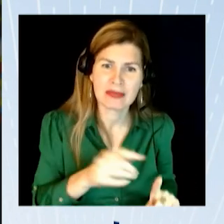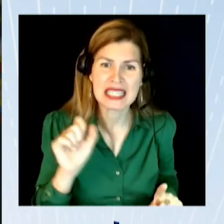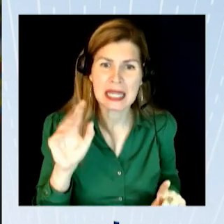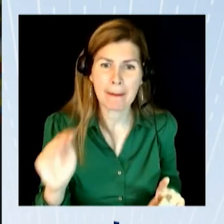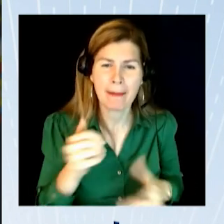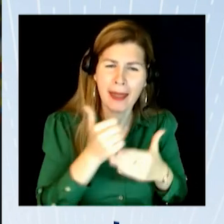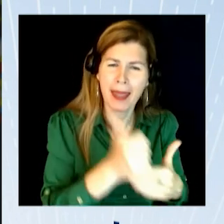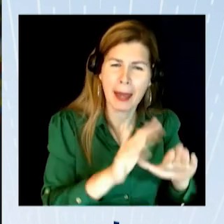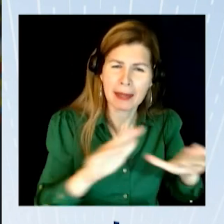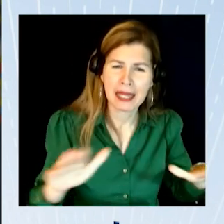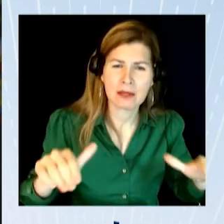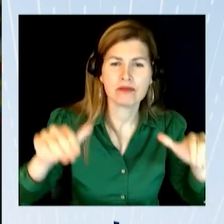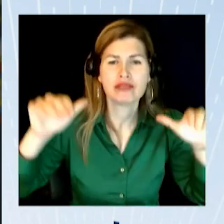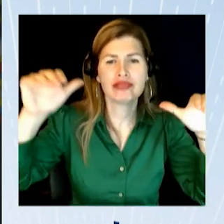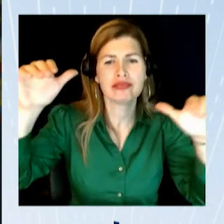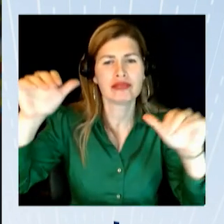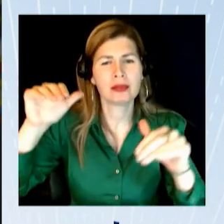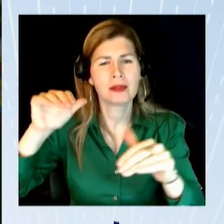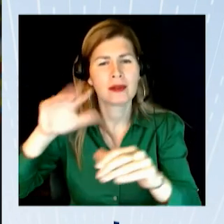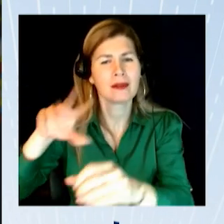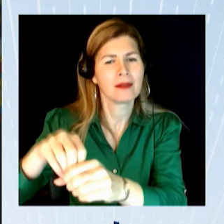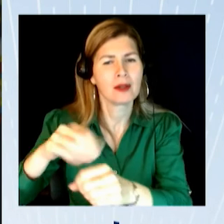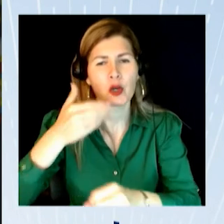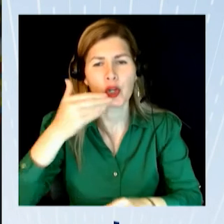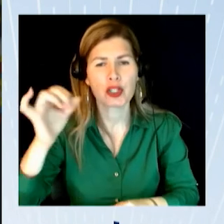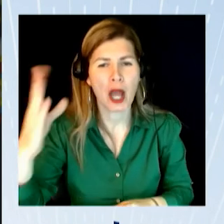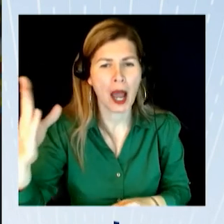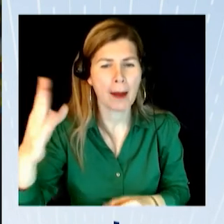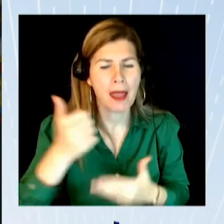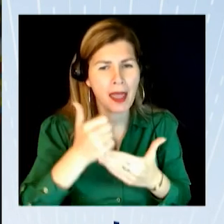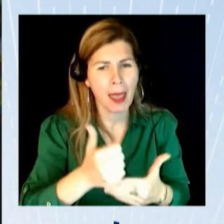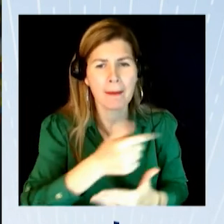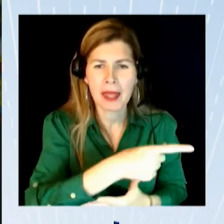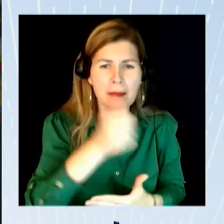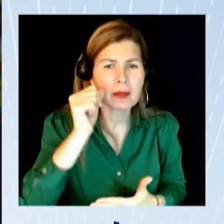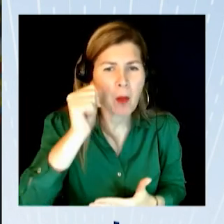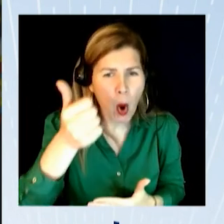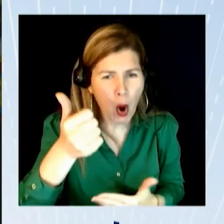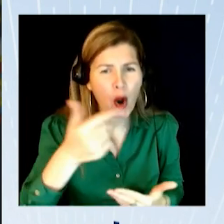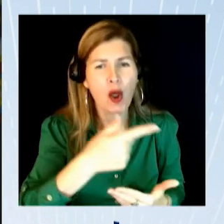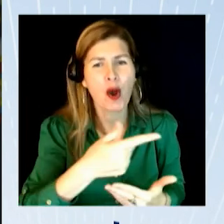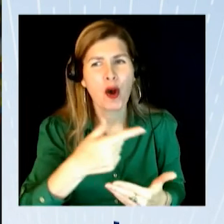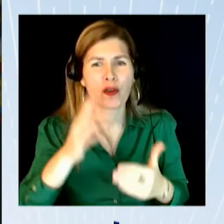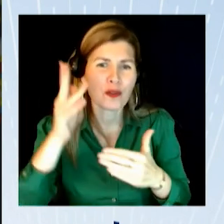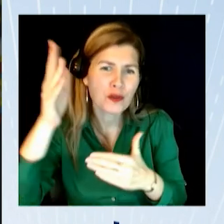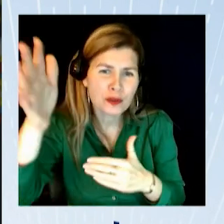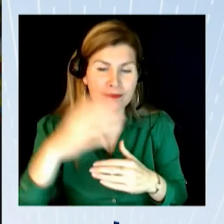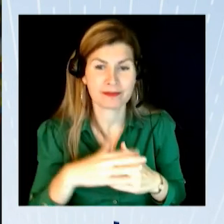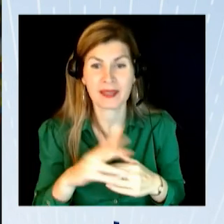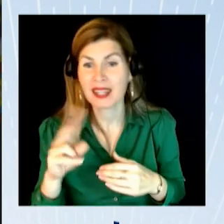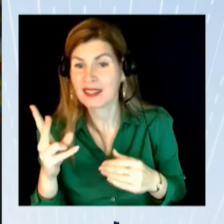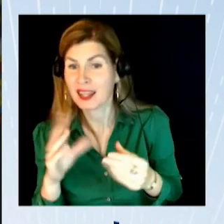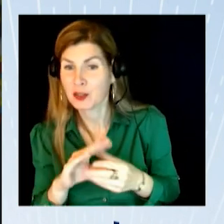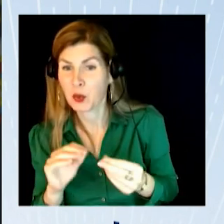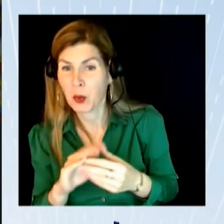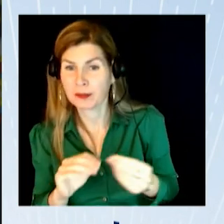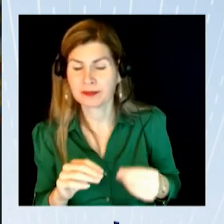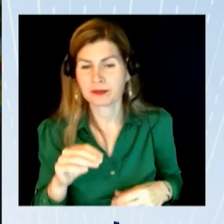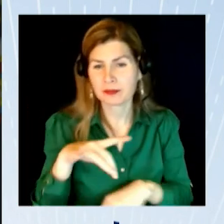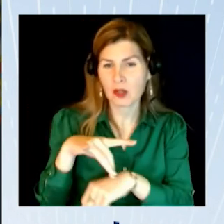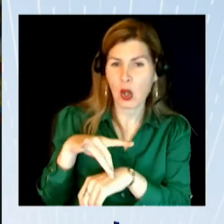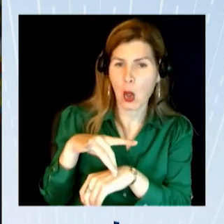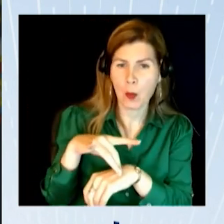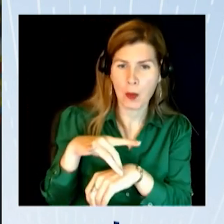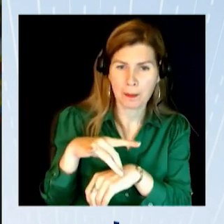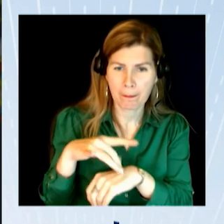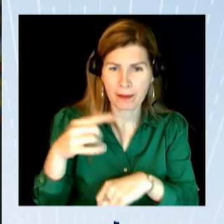today. It's investing in the kids tomorrow so they can take these jobs years to come. Second story I want to tell you about is Global Foundries.